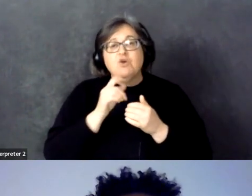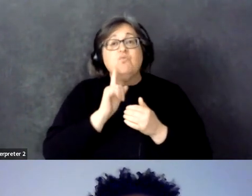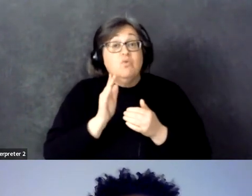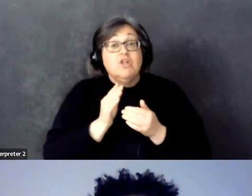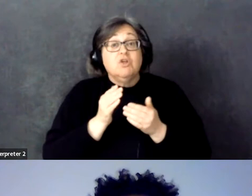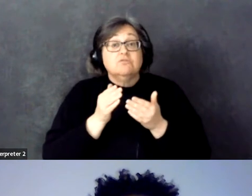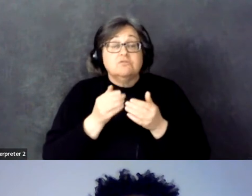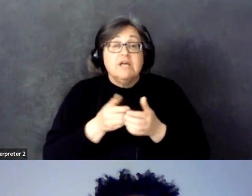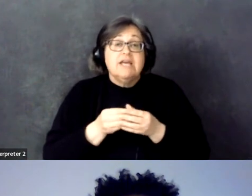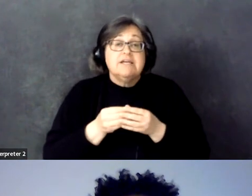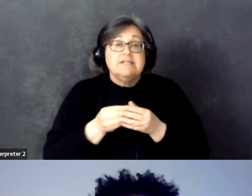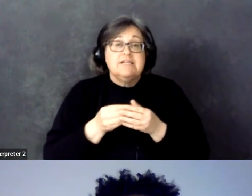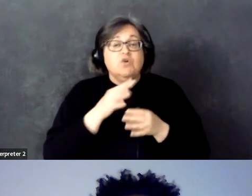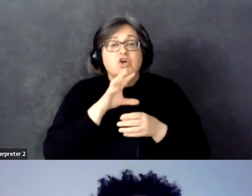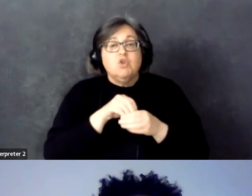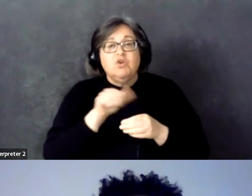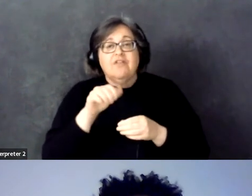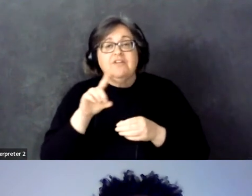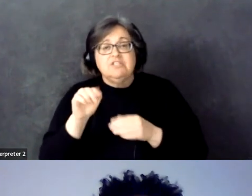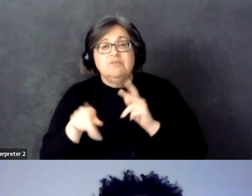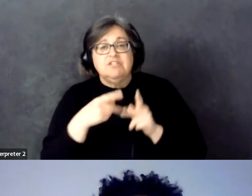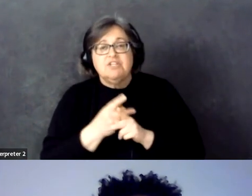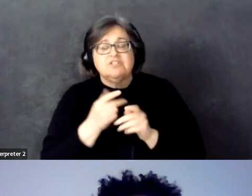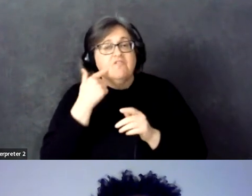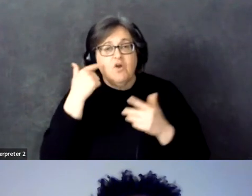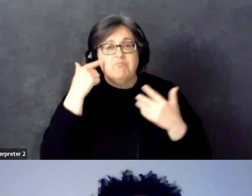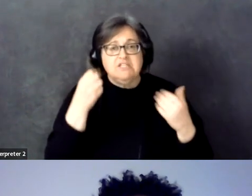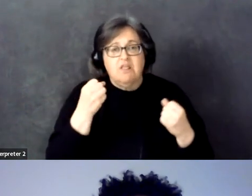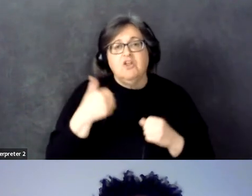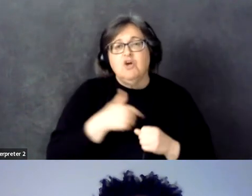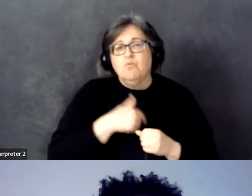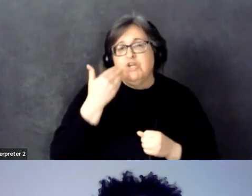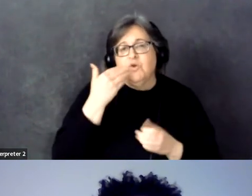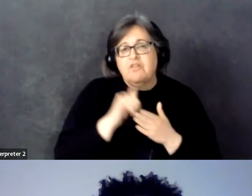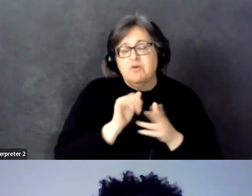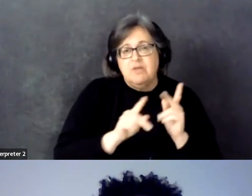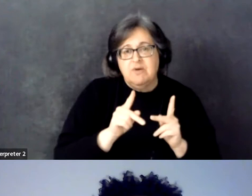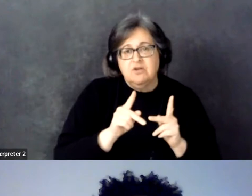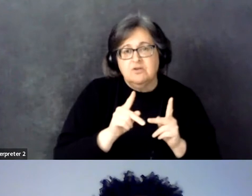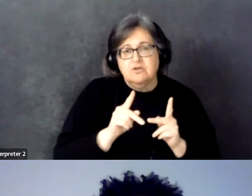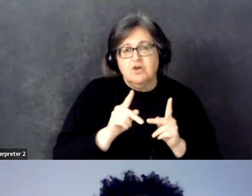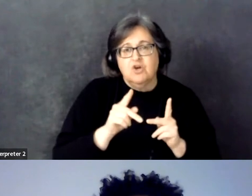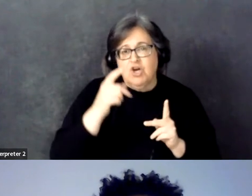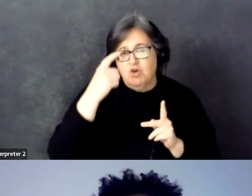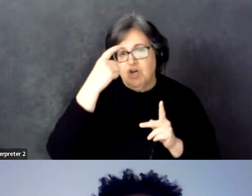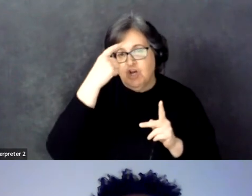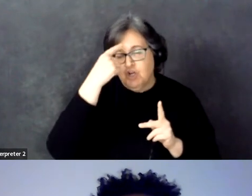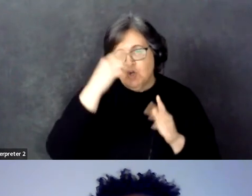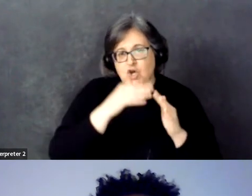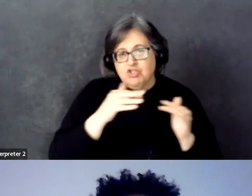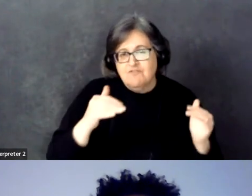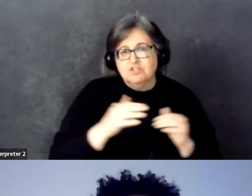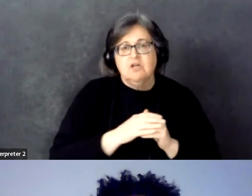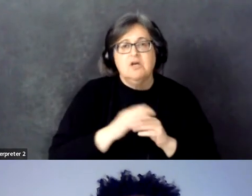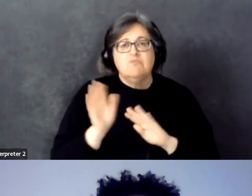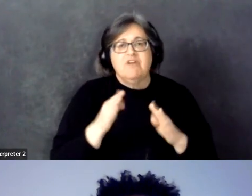of people to other categories of disability types, because we know that folks who are neurodivergent, folks who have behavioral health,